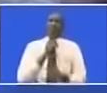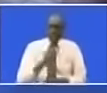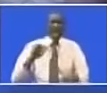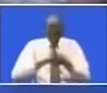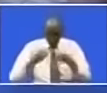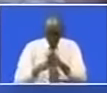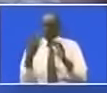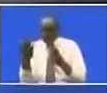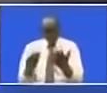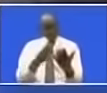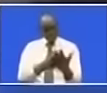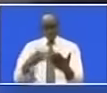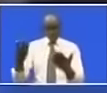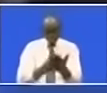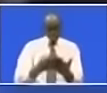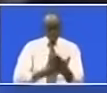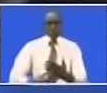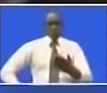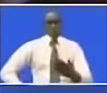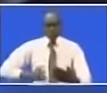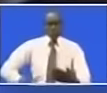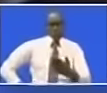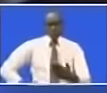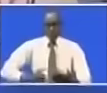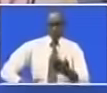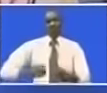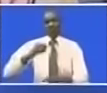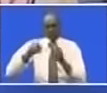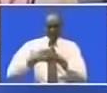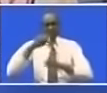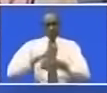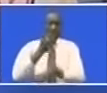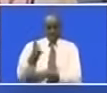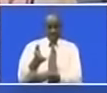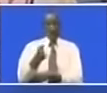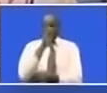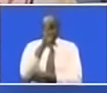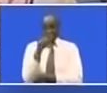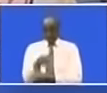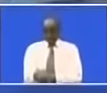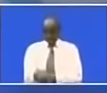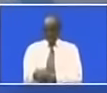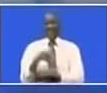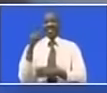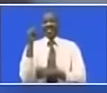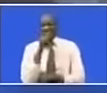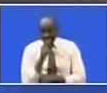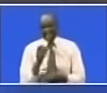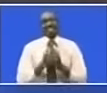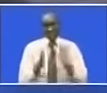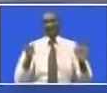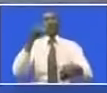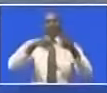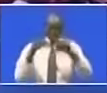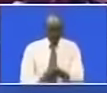the required documents, she made it to Ngarash Primary School. It's Sunday 25th, the Tanzania general